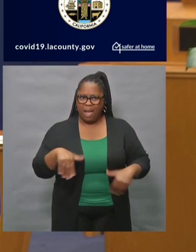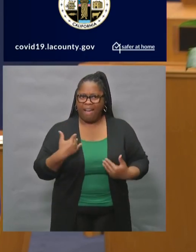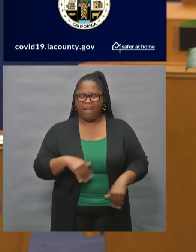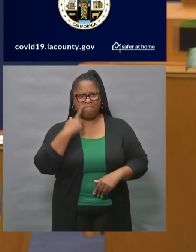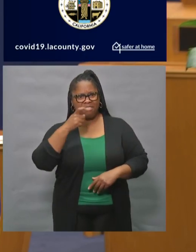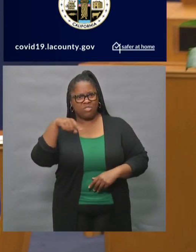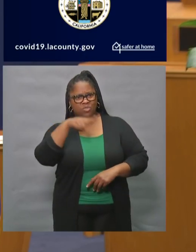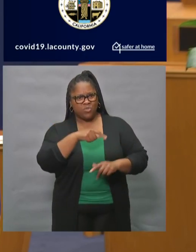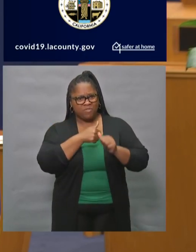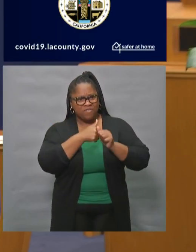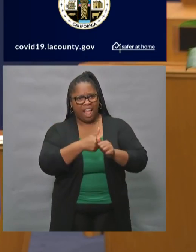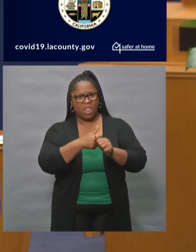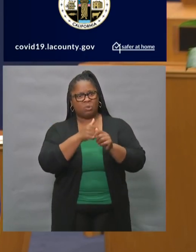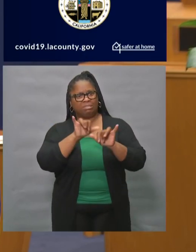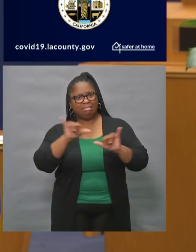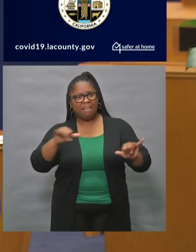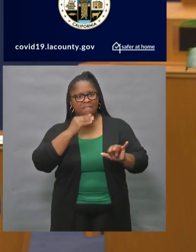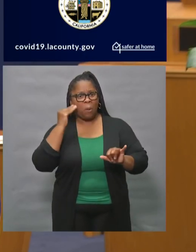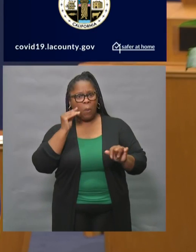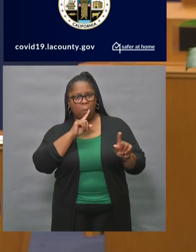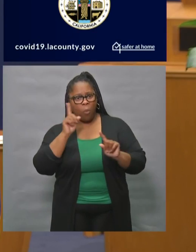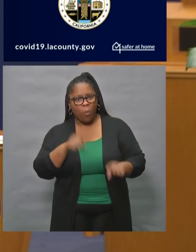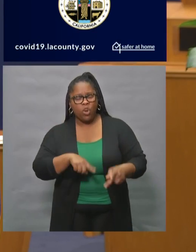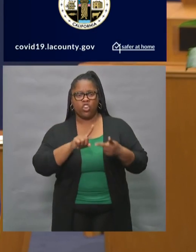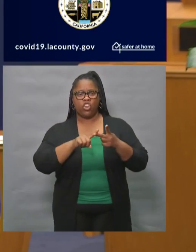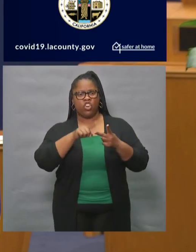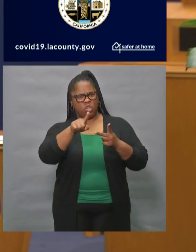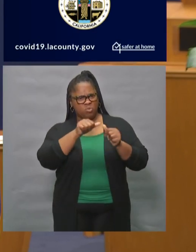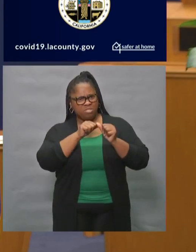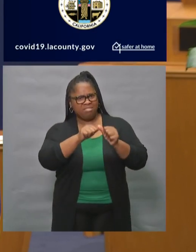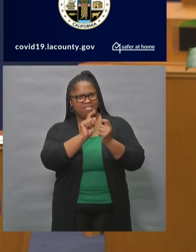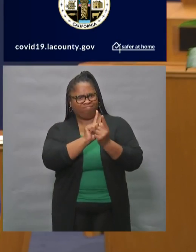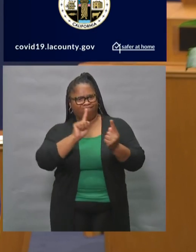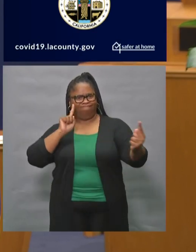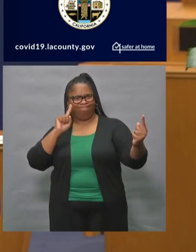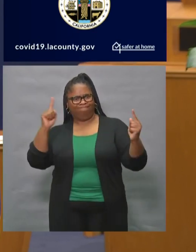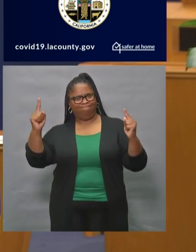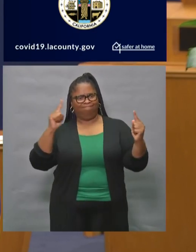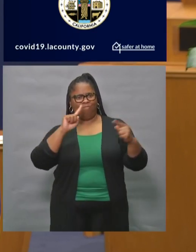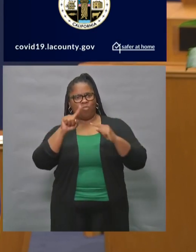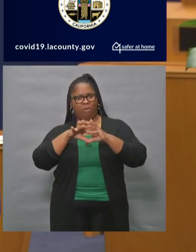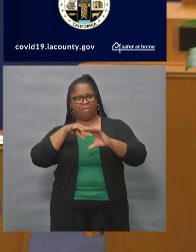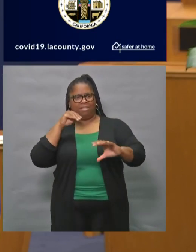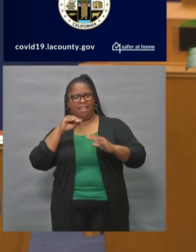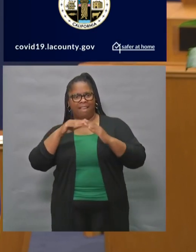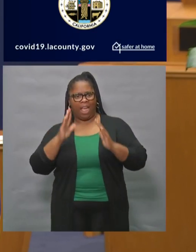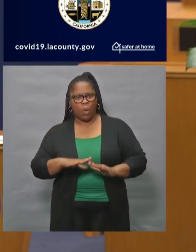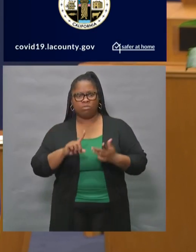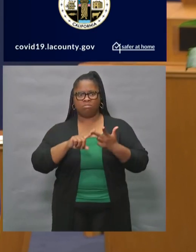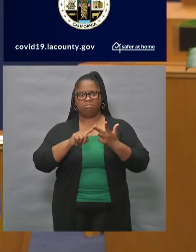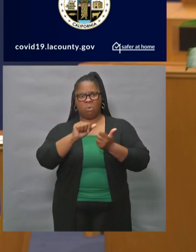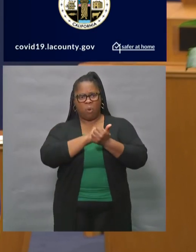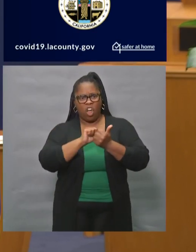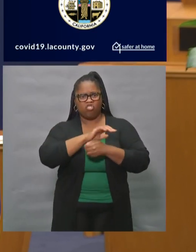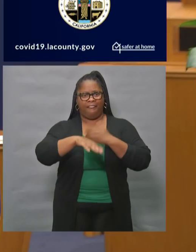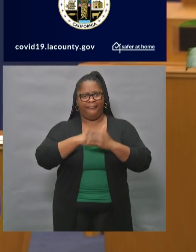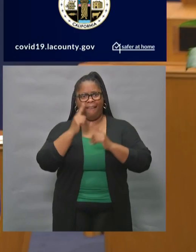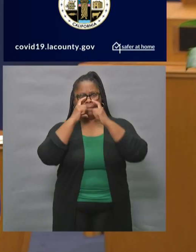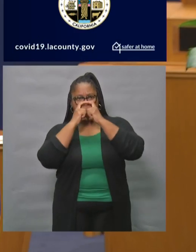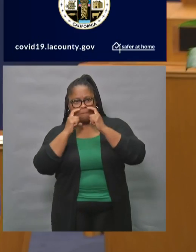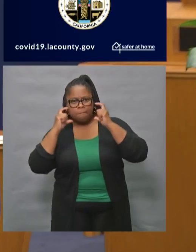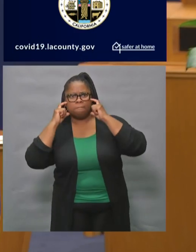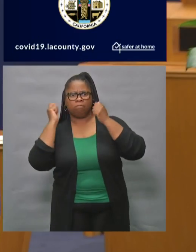to physically distance when you are outside of the house. It's because your efforts to hand wash, to wear the cloth mask, and to do everything